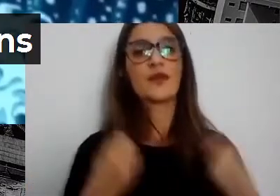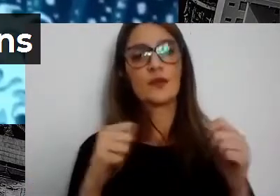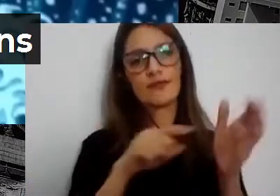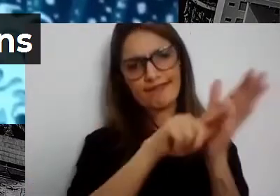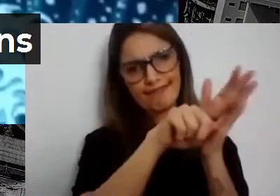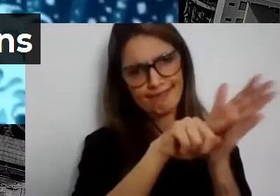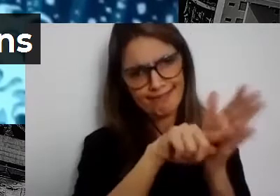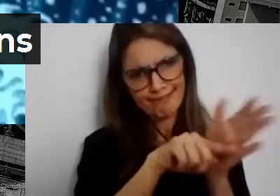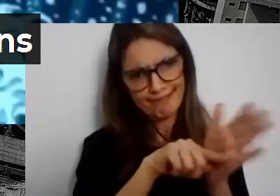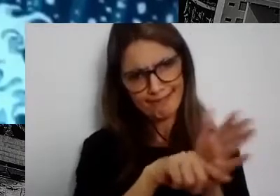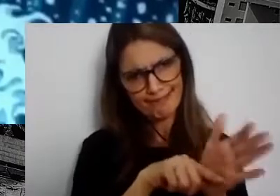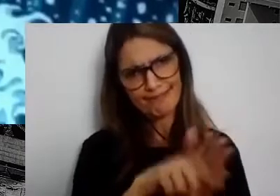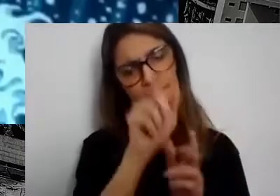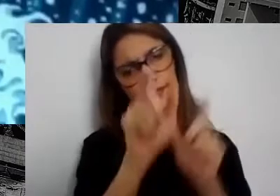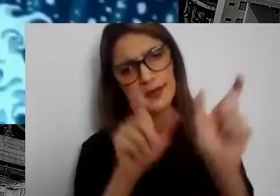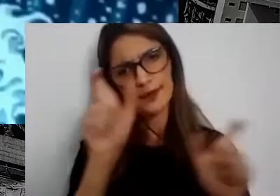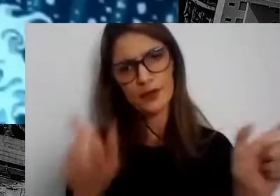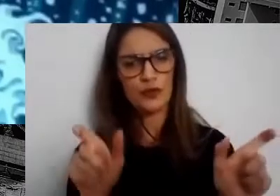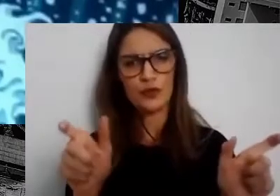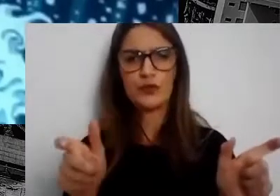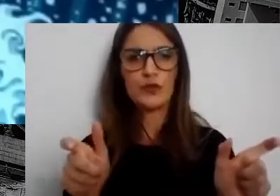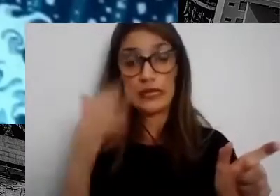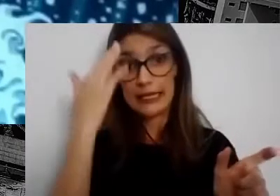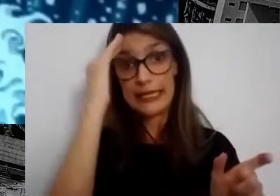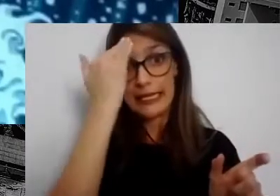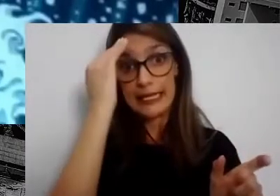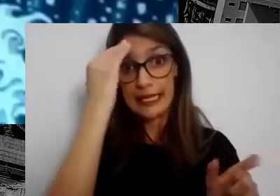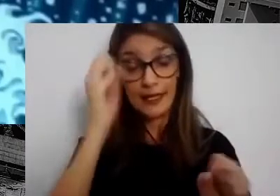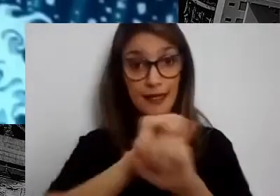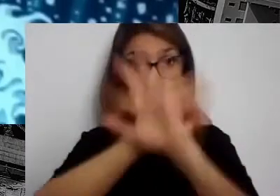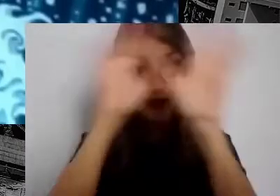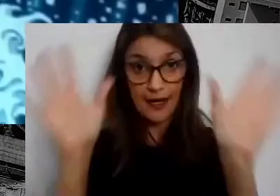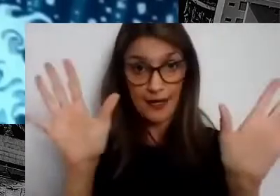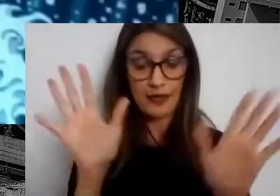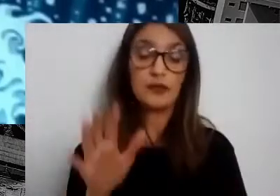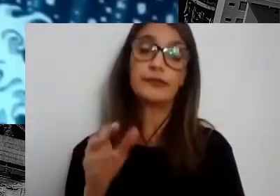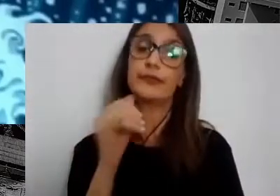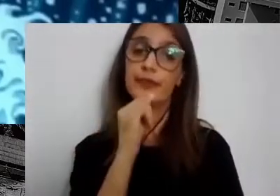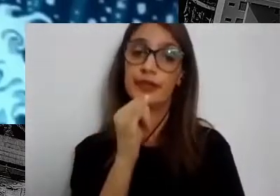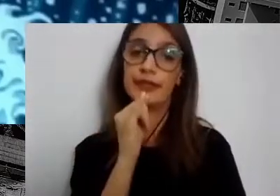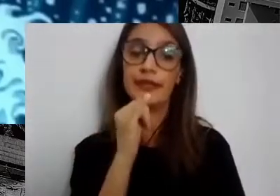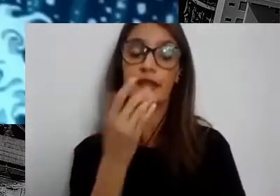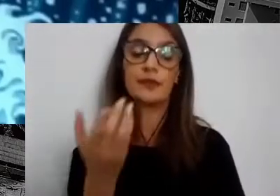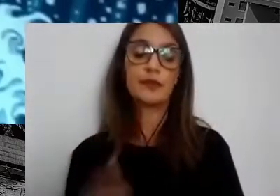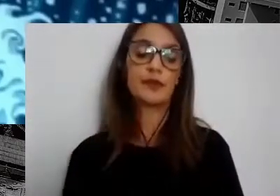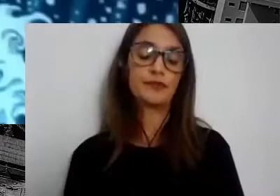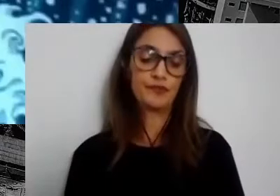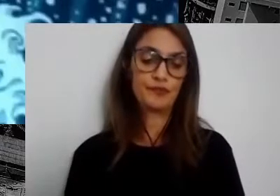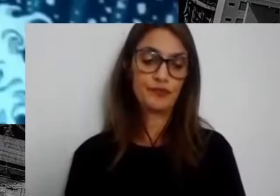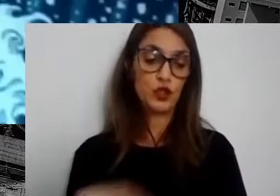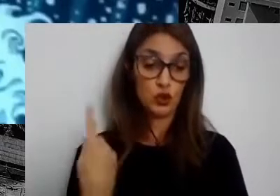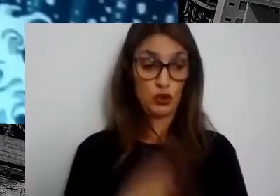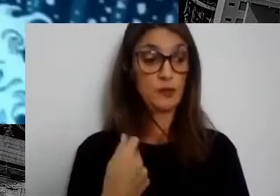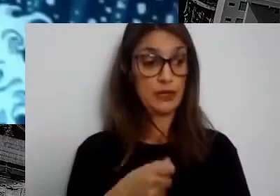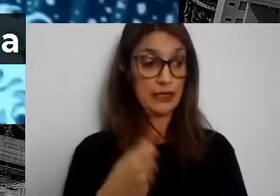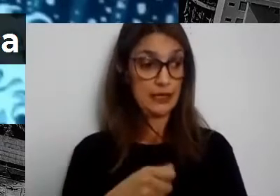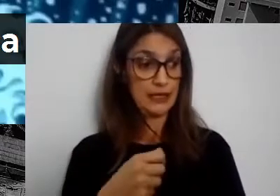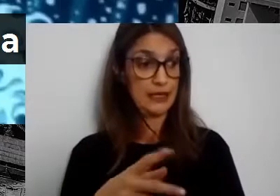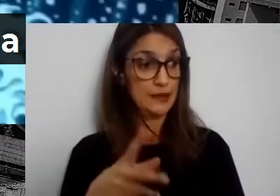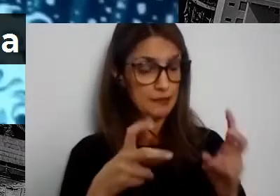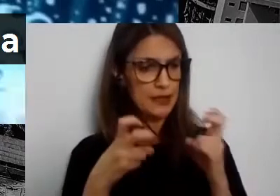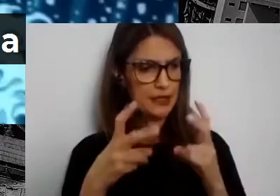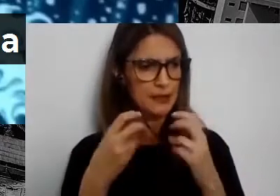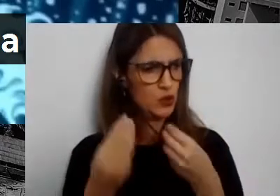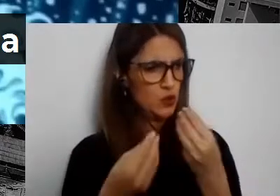examples. The other things that we'll have to figure out, though, is the very complicated issue of the scale of the investment